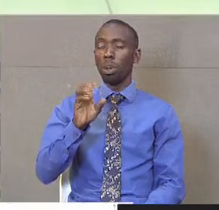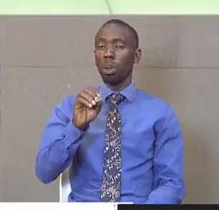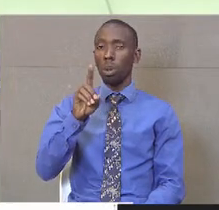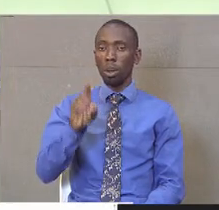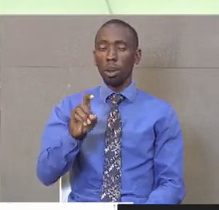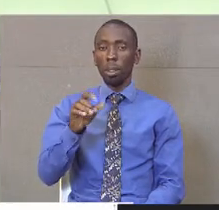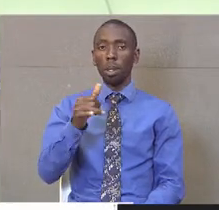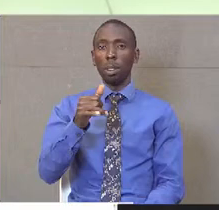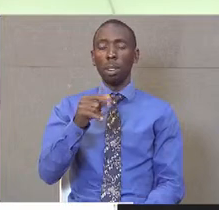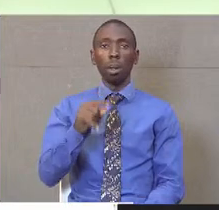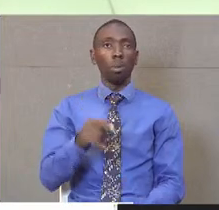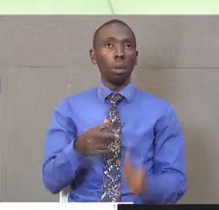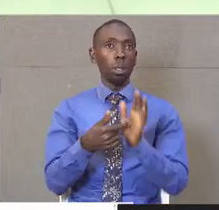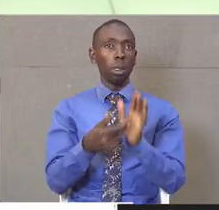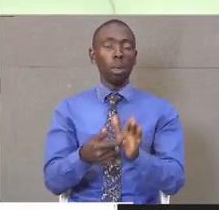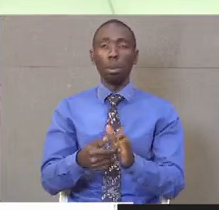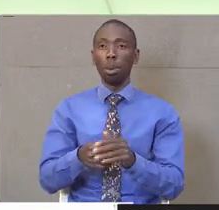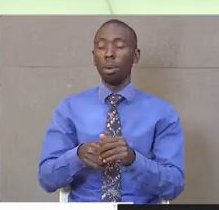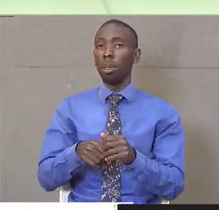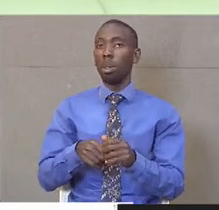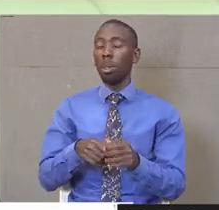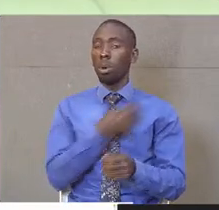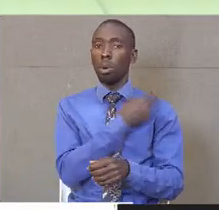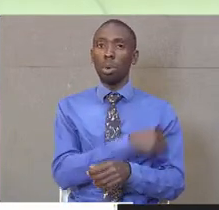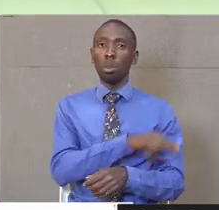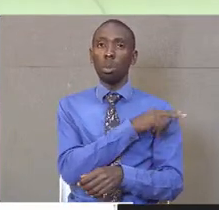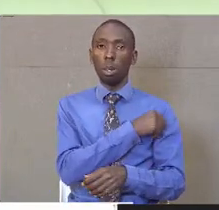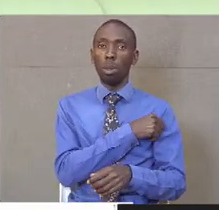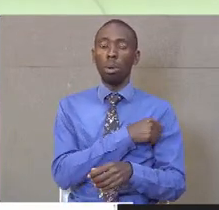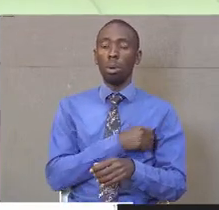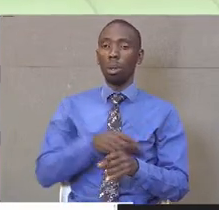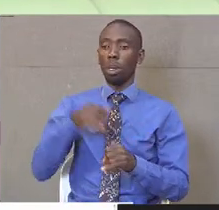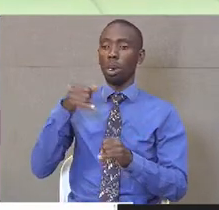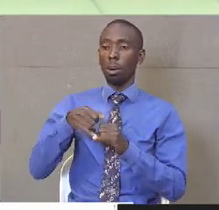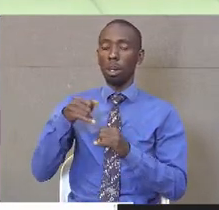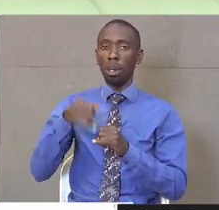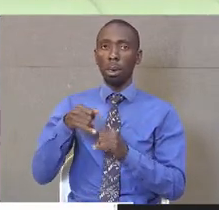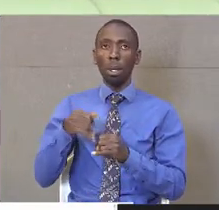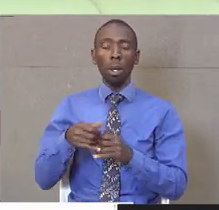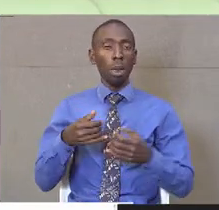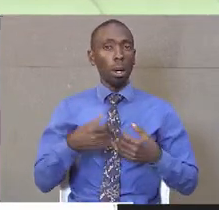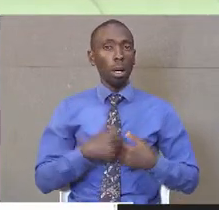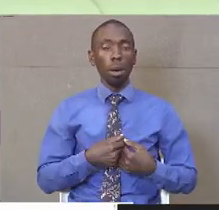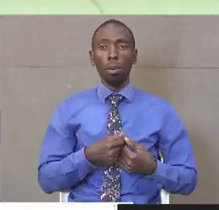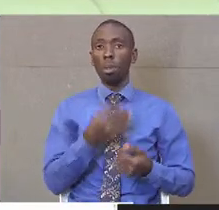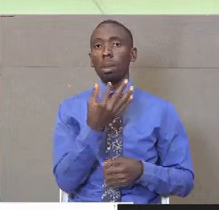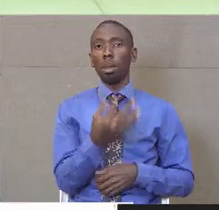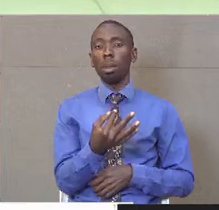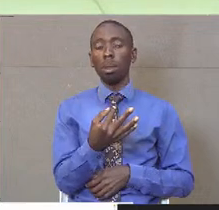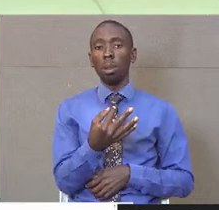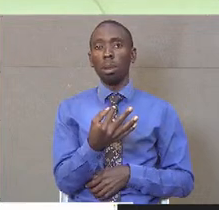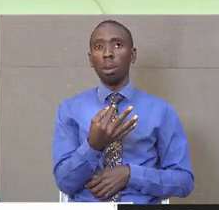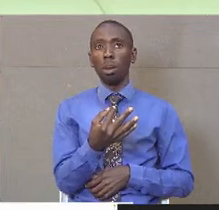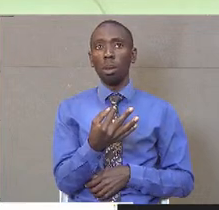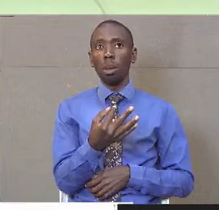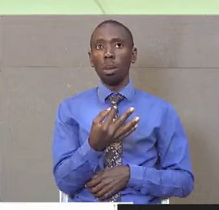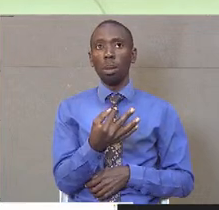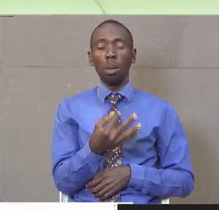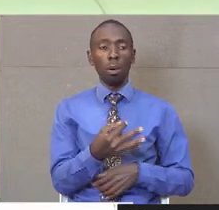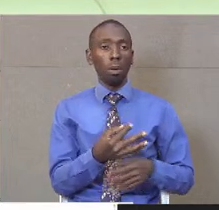For example, in Kabale Hospital, we have three oxygen plants. One was brought during the COVID